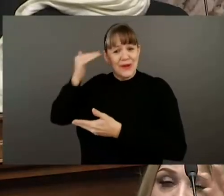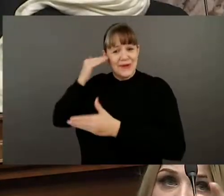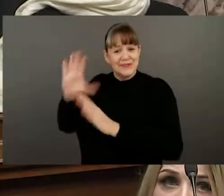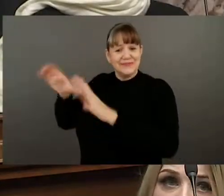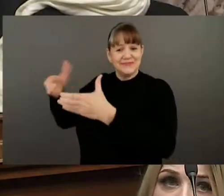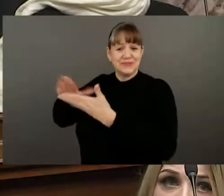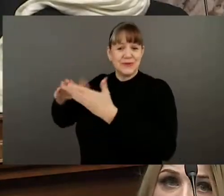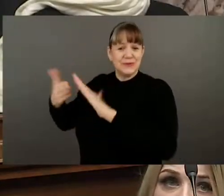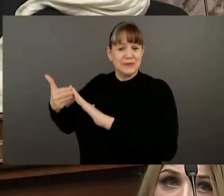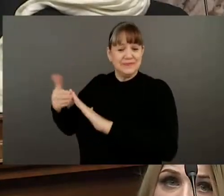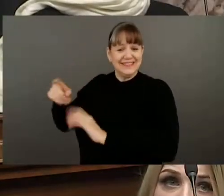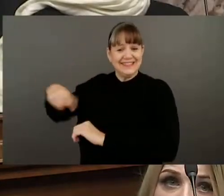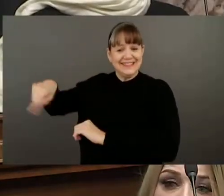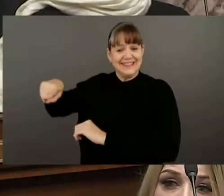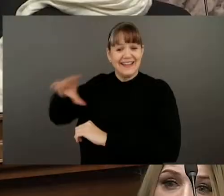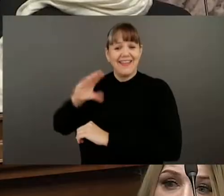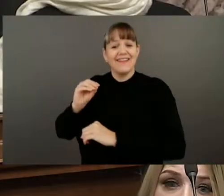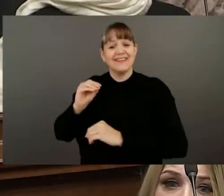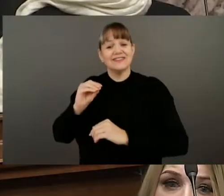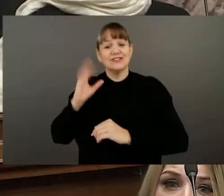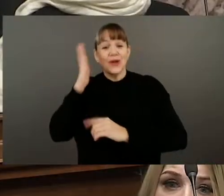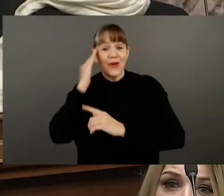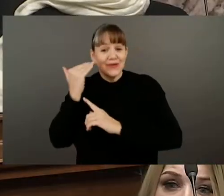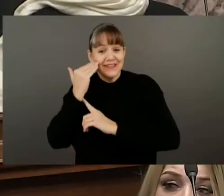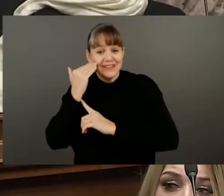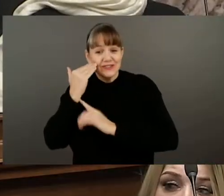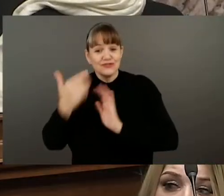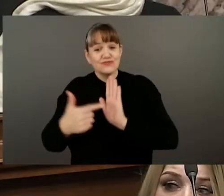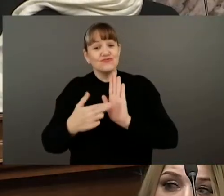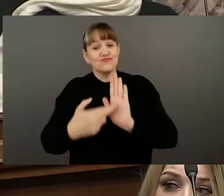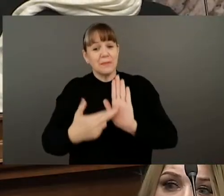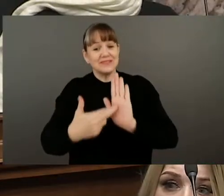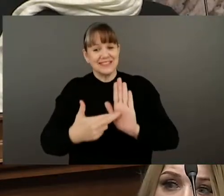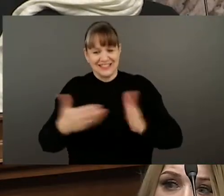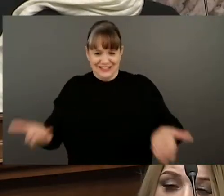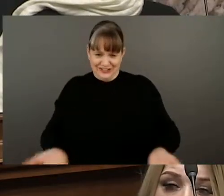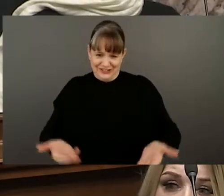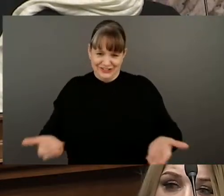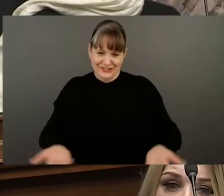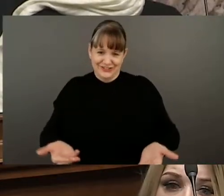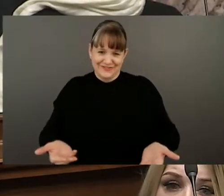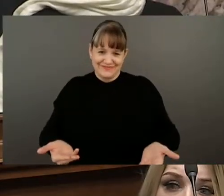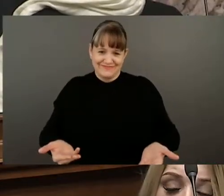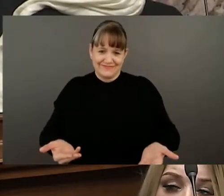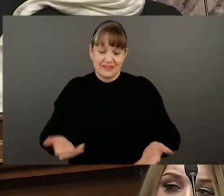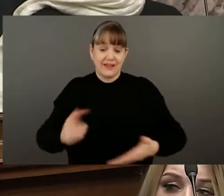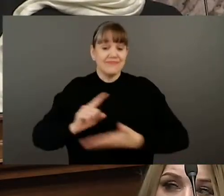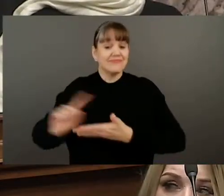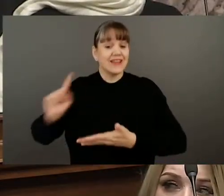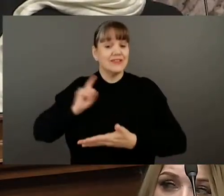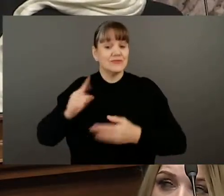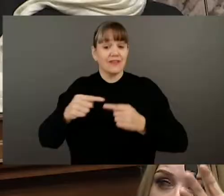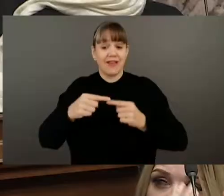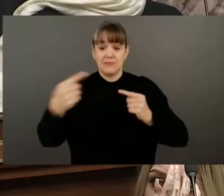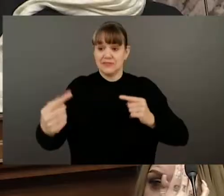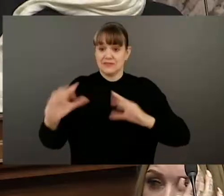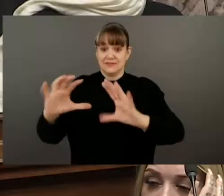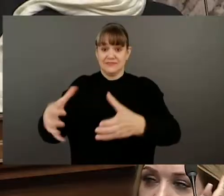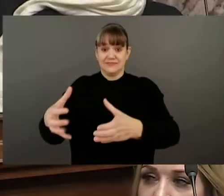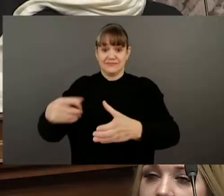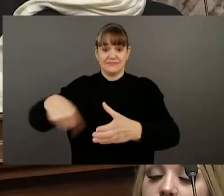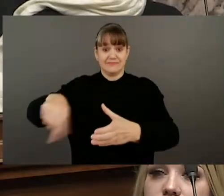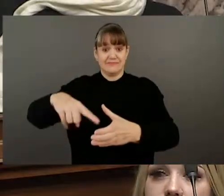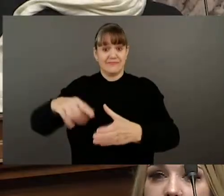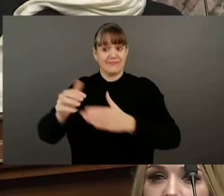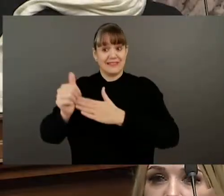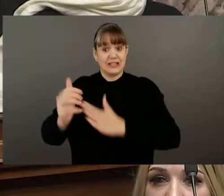General representative here. Last week, the opposition leader and I have a meeting with the Korean Consul General, and we talk about how